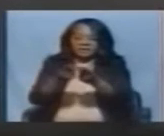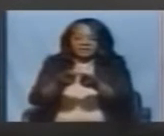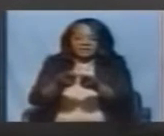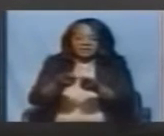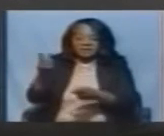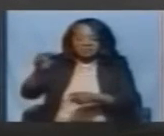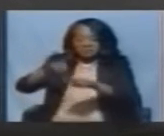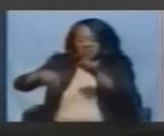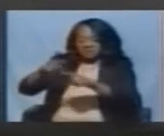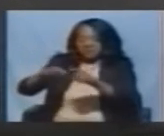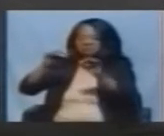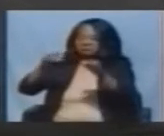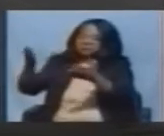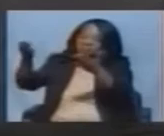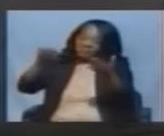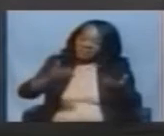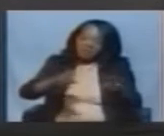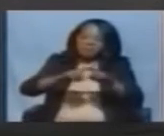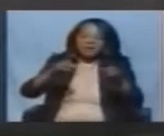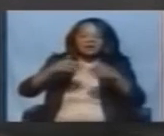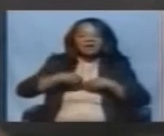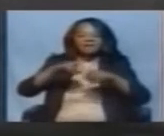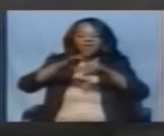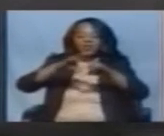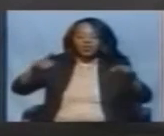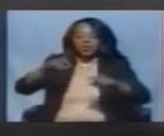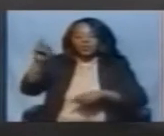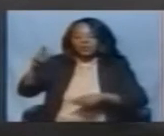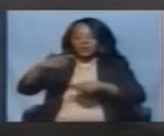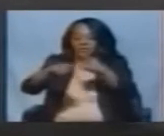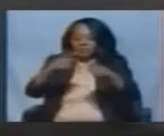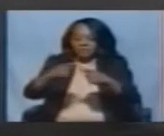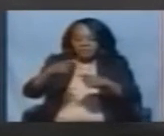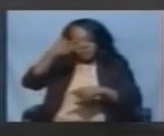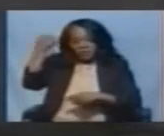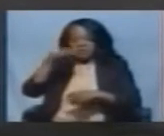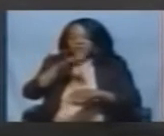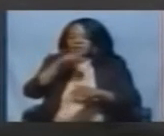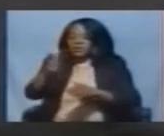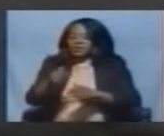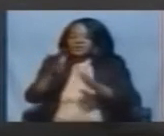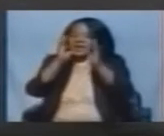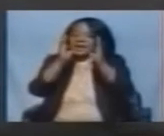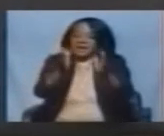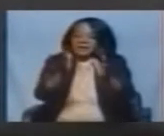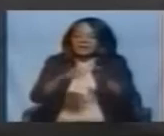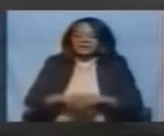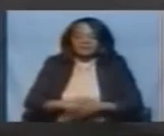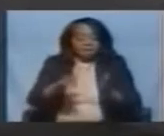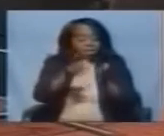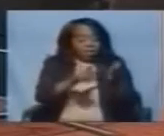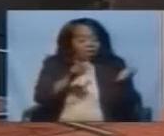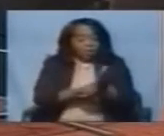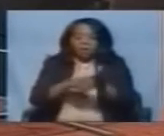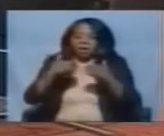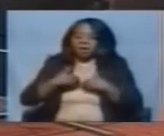it on the procurement process. And we have nowhere to go because, first of all, you are not regulated. And you don't even have an act that controls that